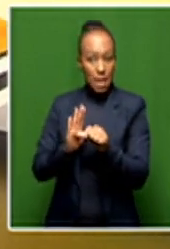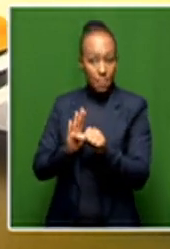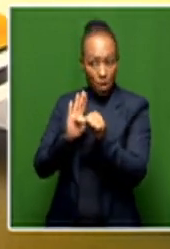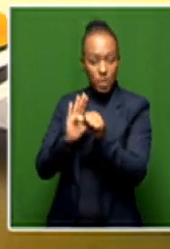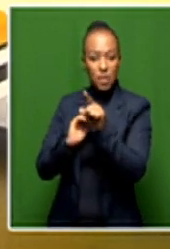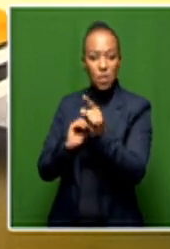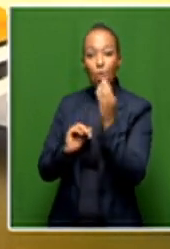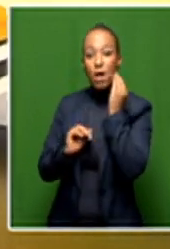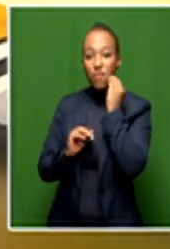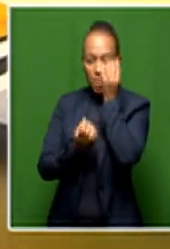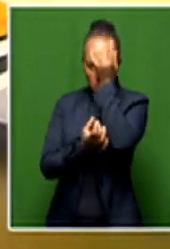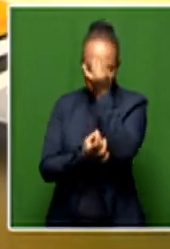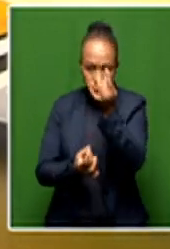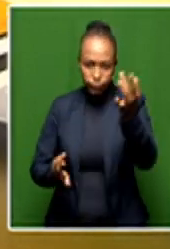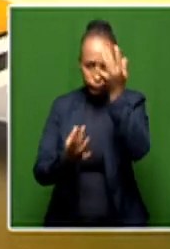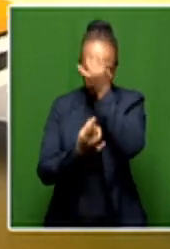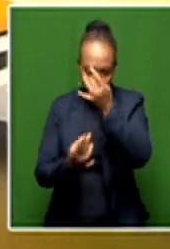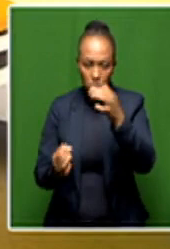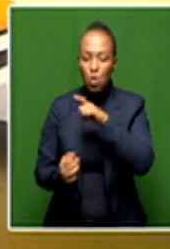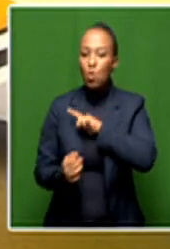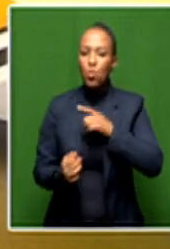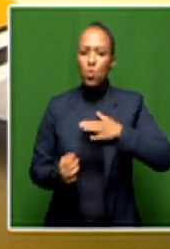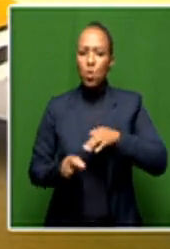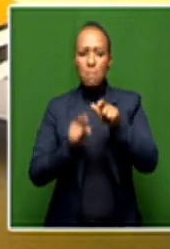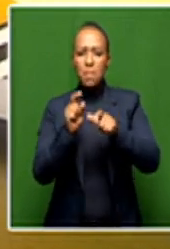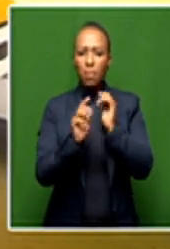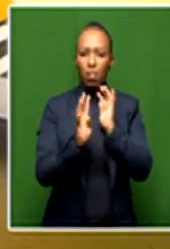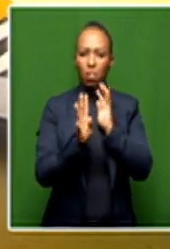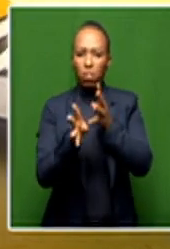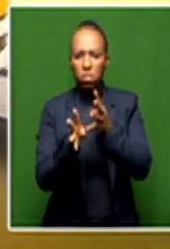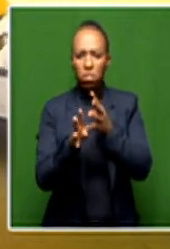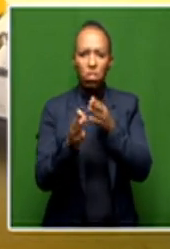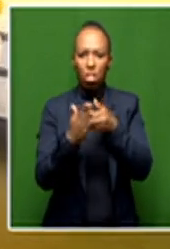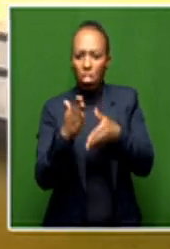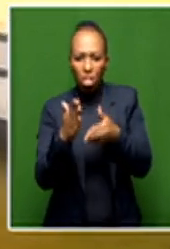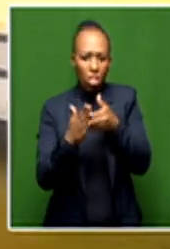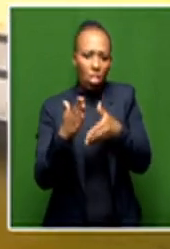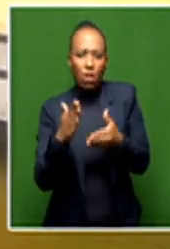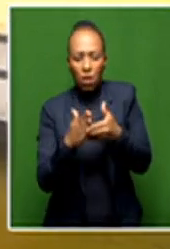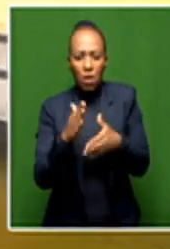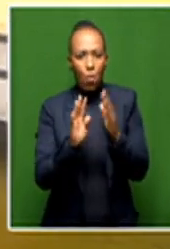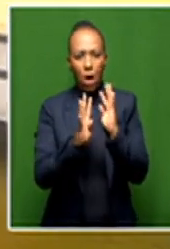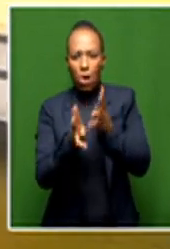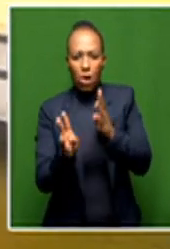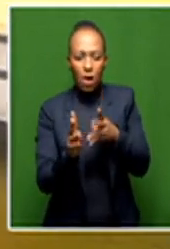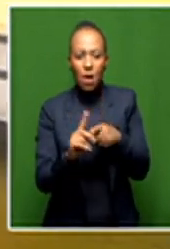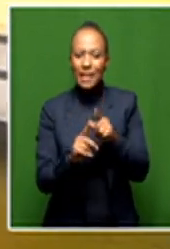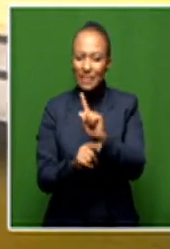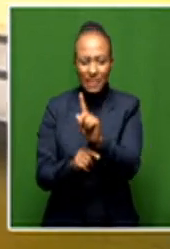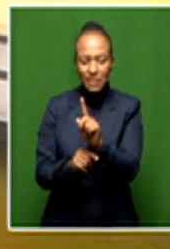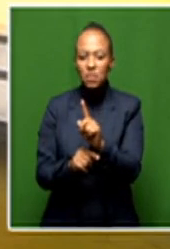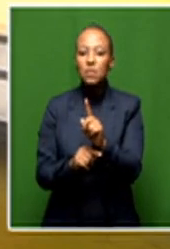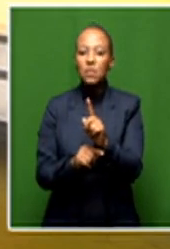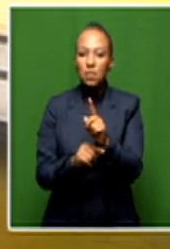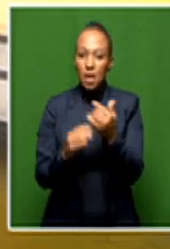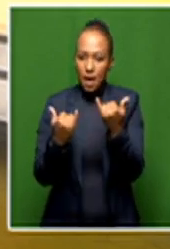how information is disseminated, so you don't have people clogging and hogging spaces that others actually need to access.